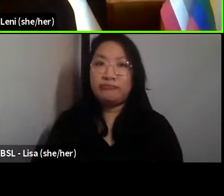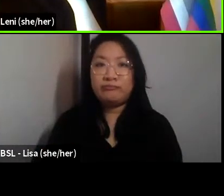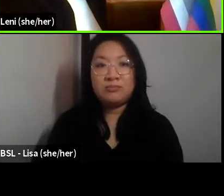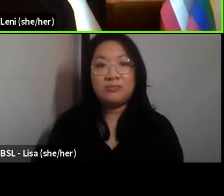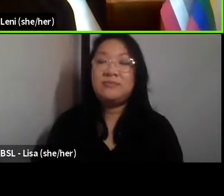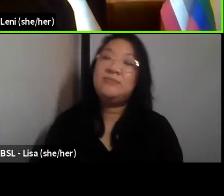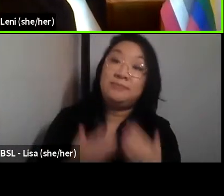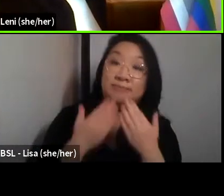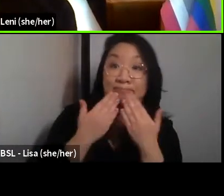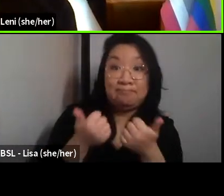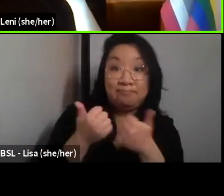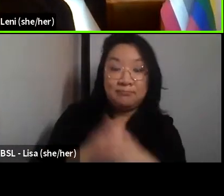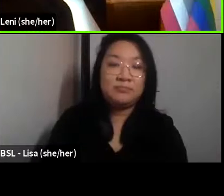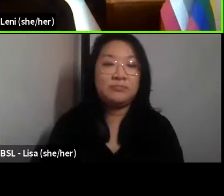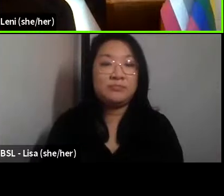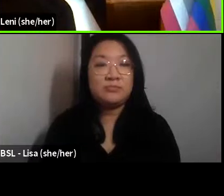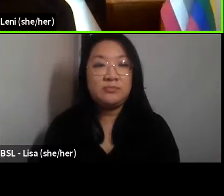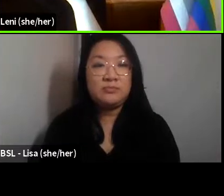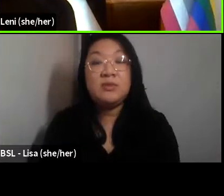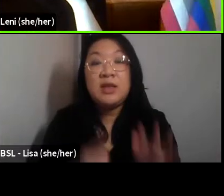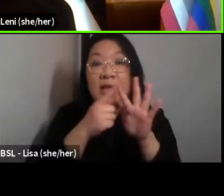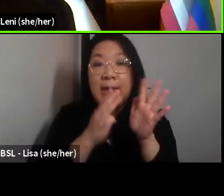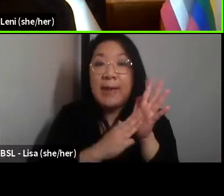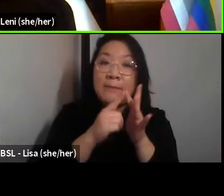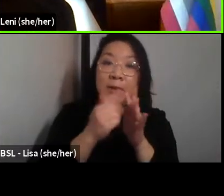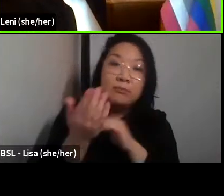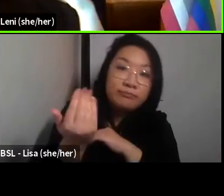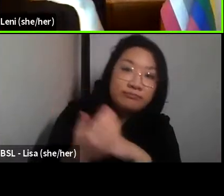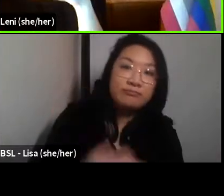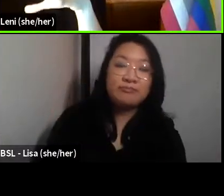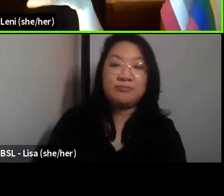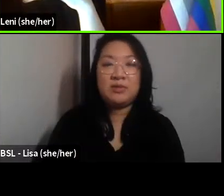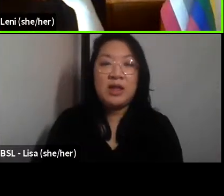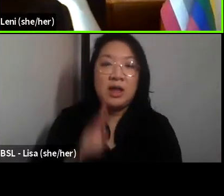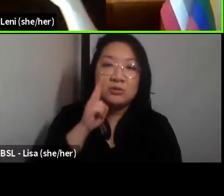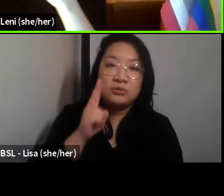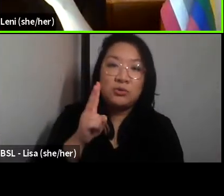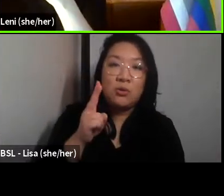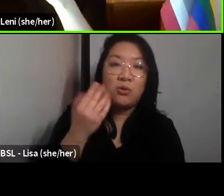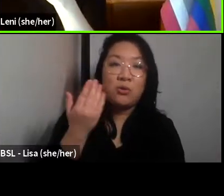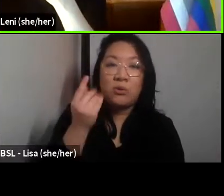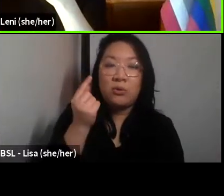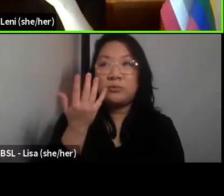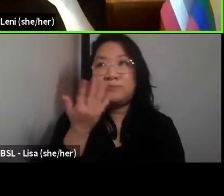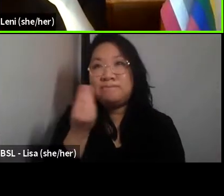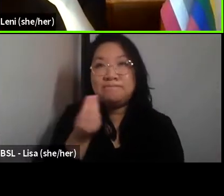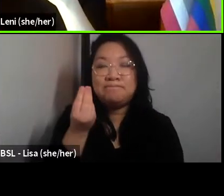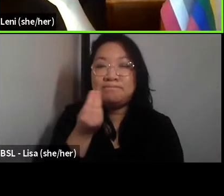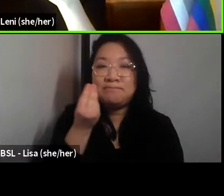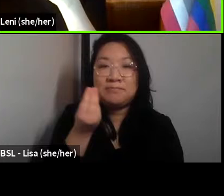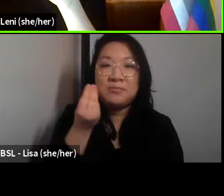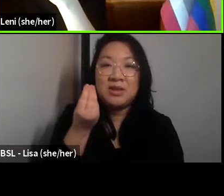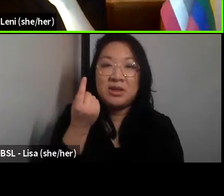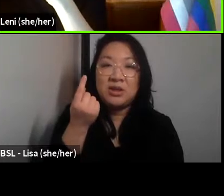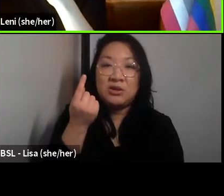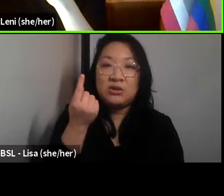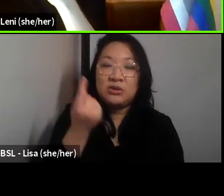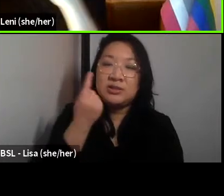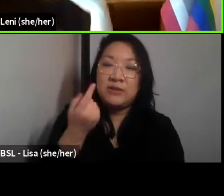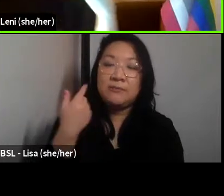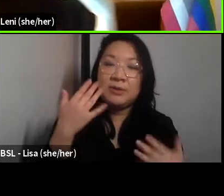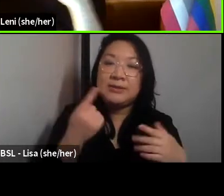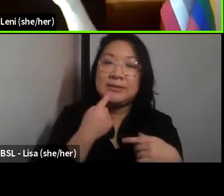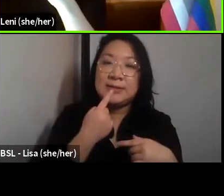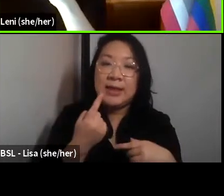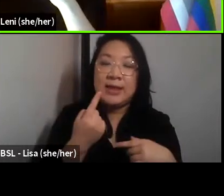Thanks, Ollie. And Emmy, would you have something to respond to that as well? I've seen a little bit of what you've said before the